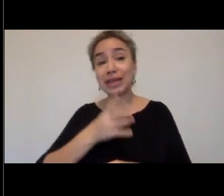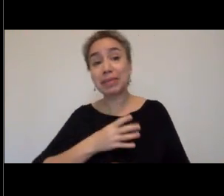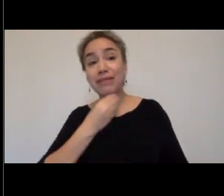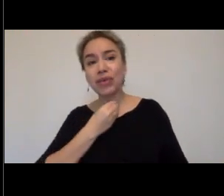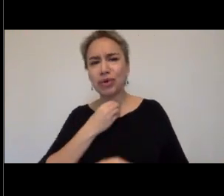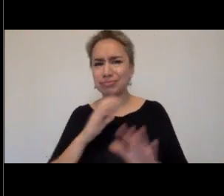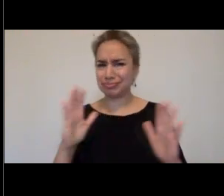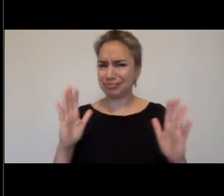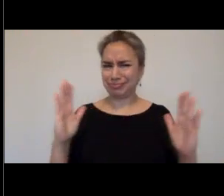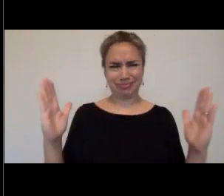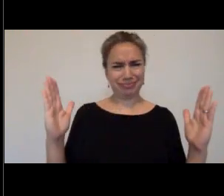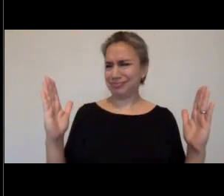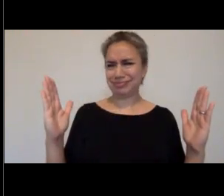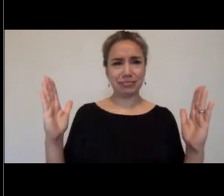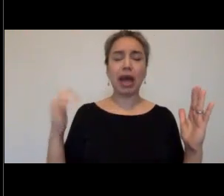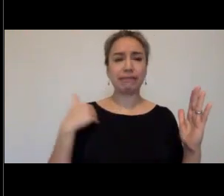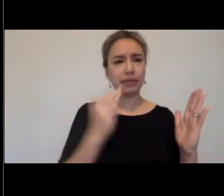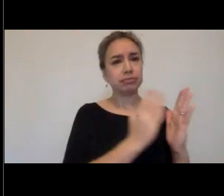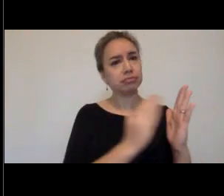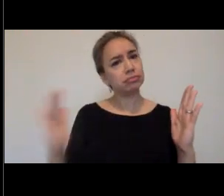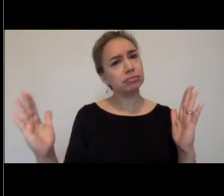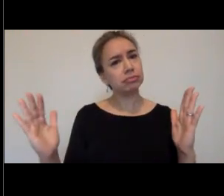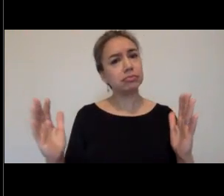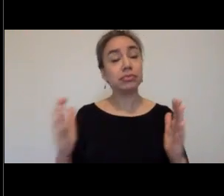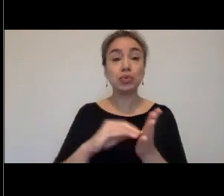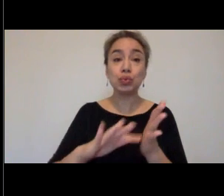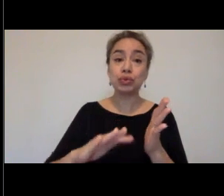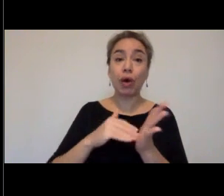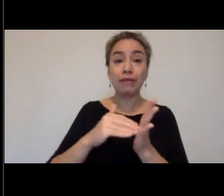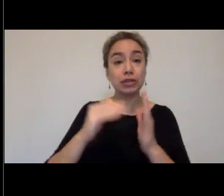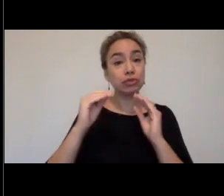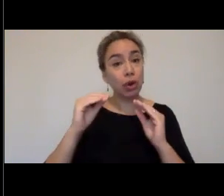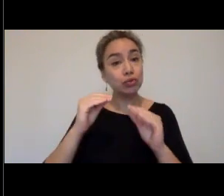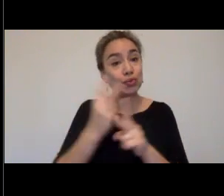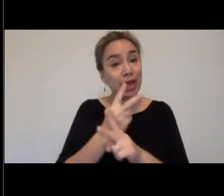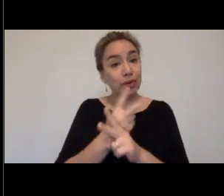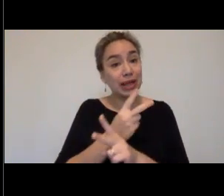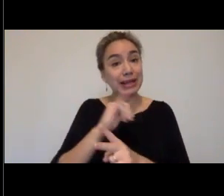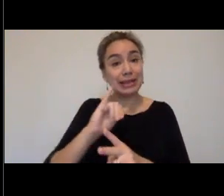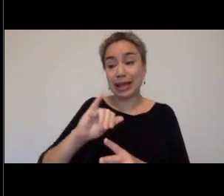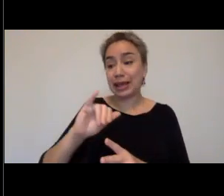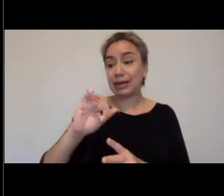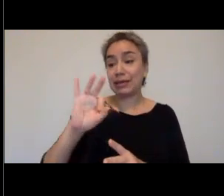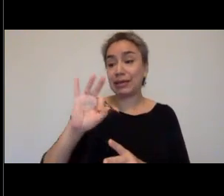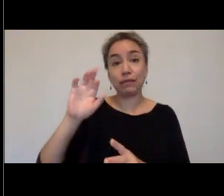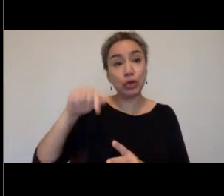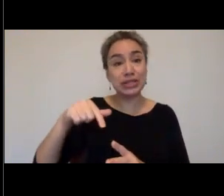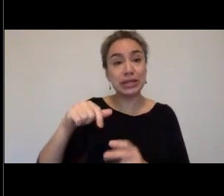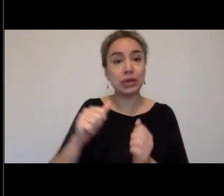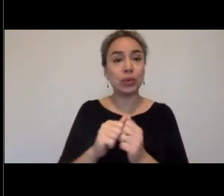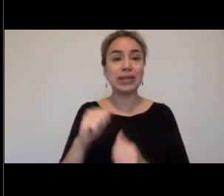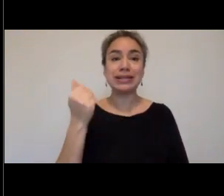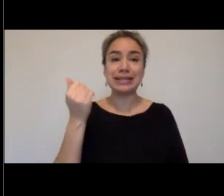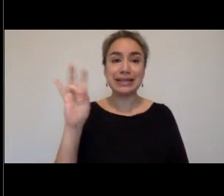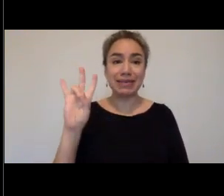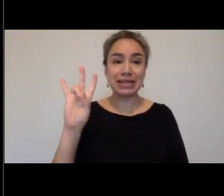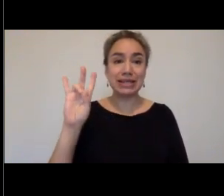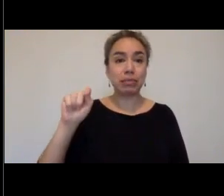phonetic students are often taught to calculate resonant frequencies using 17.5 centimeters. And this